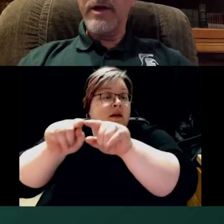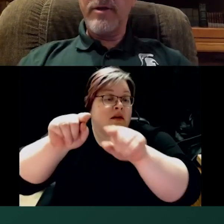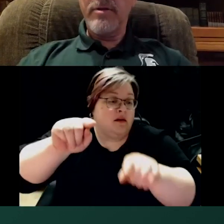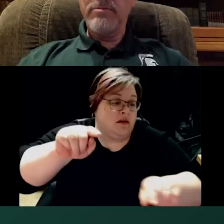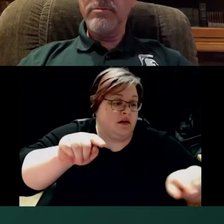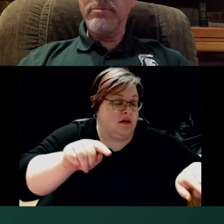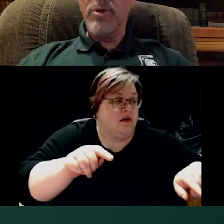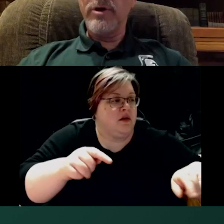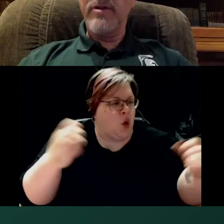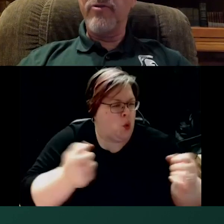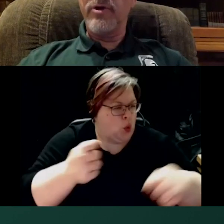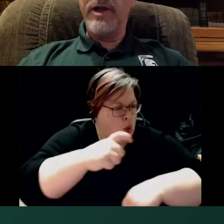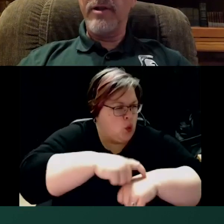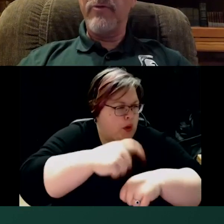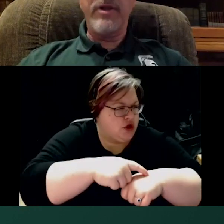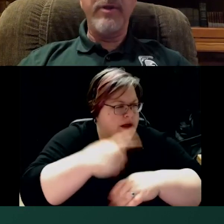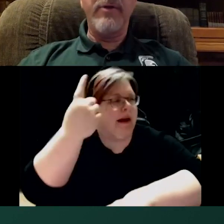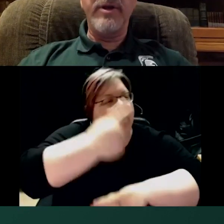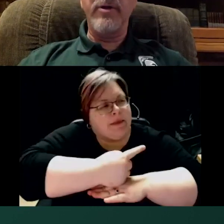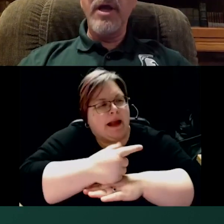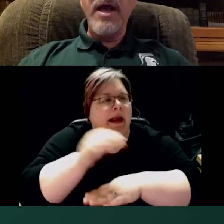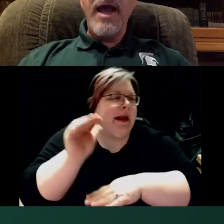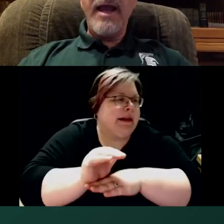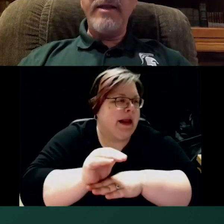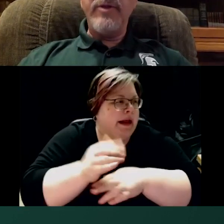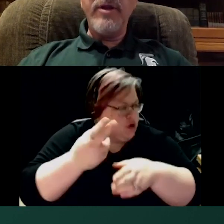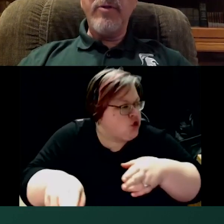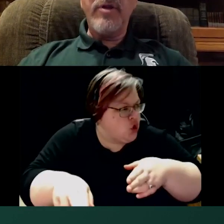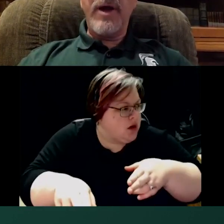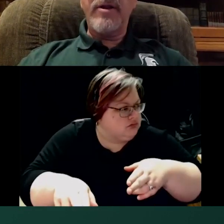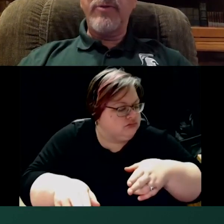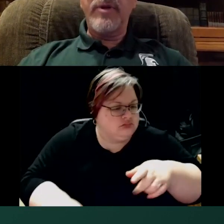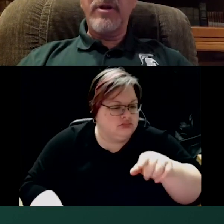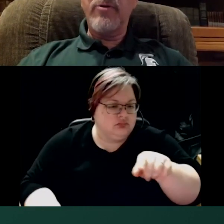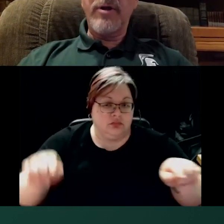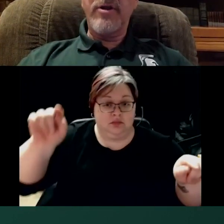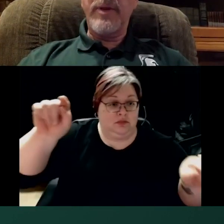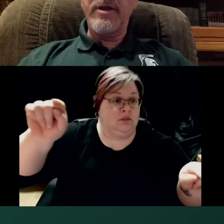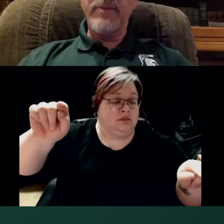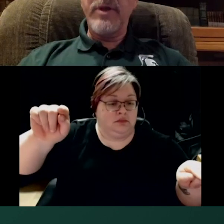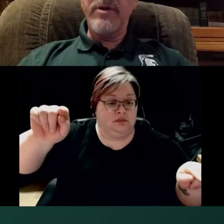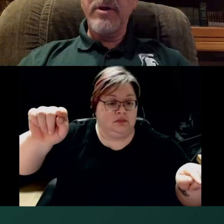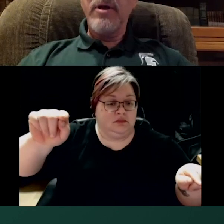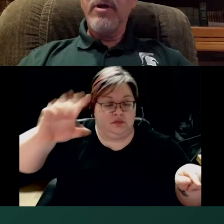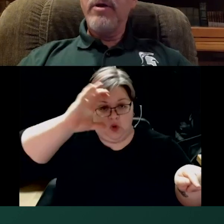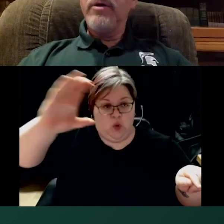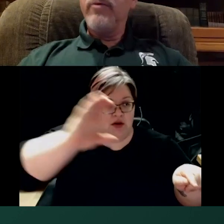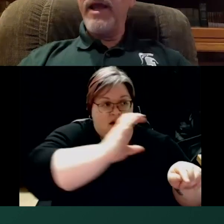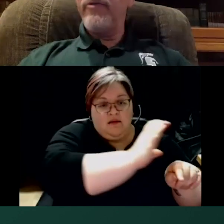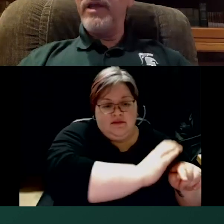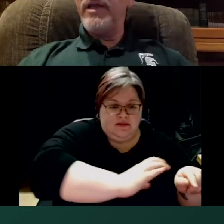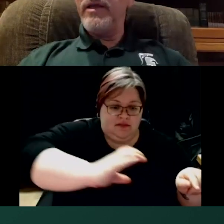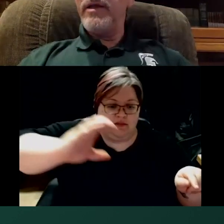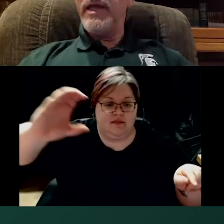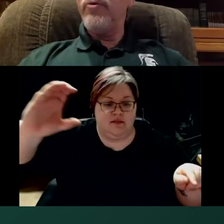long nights. Long days and short nights. I don't know if I said that right here. And in these two spots where the sun crosses the ecliptic, we